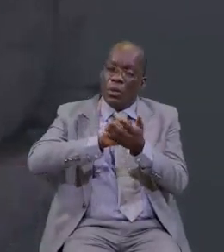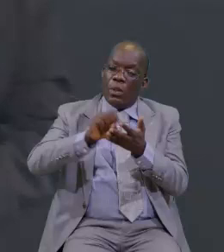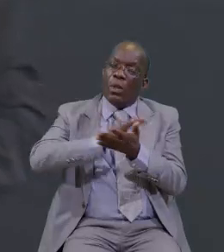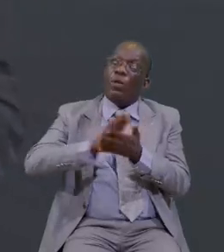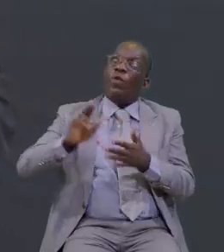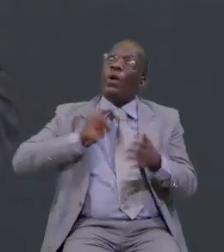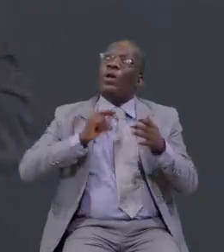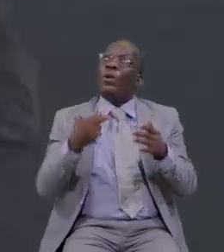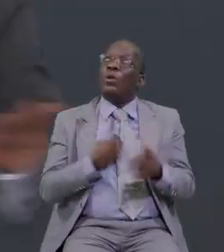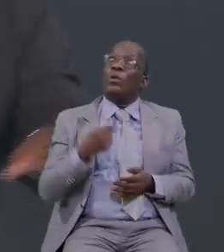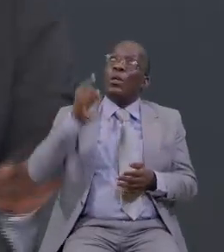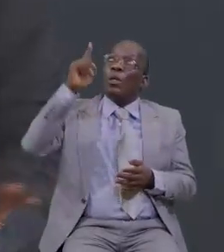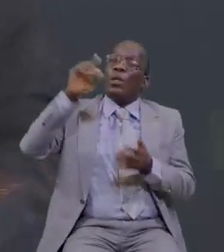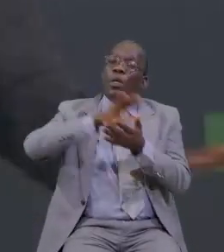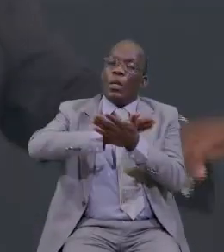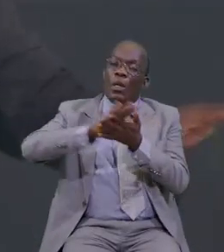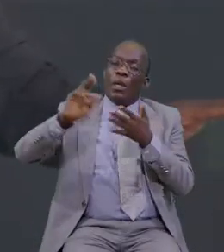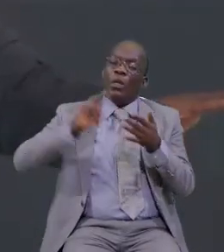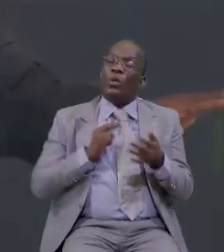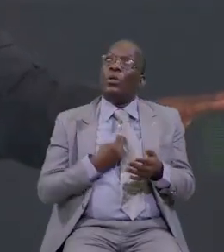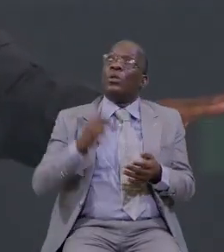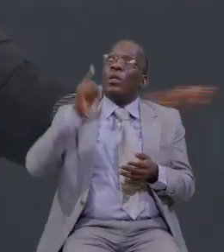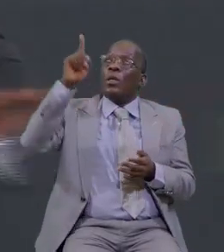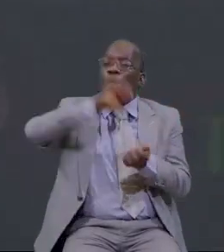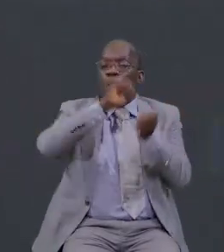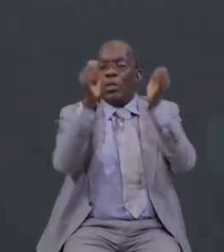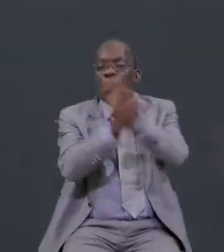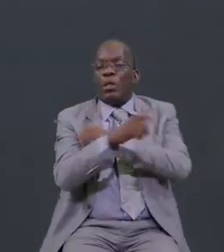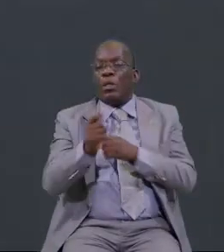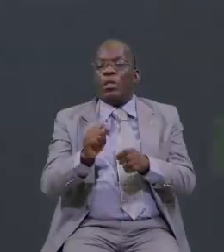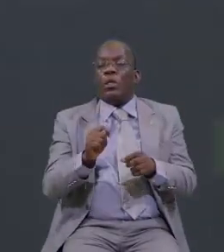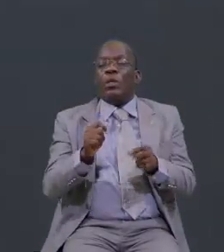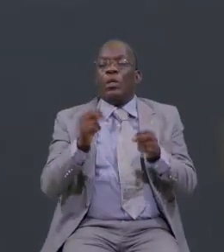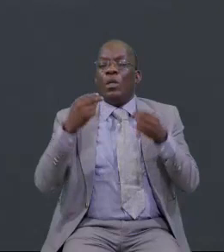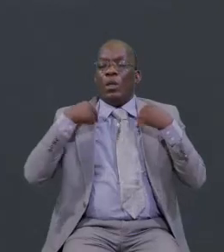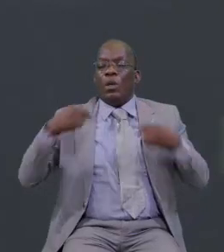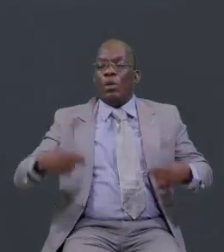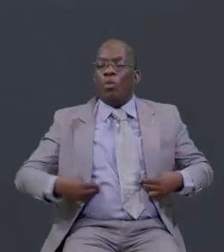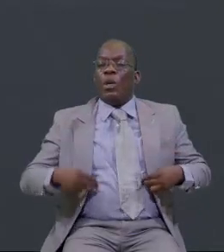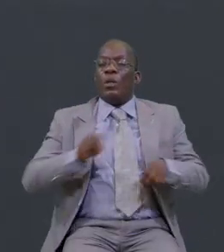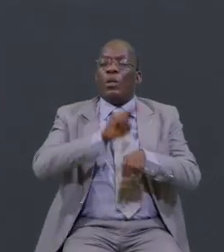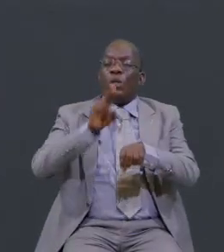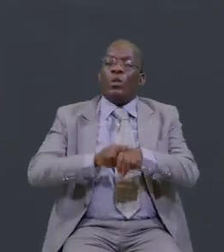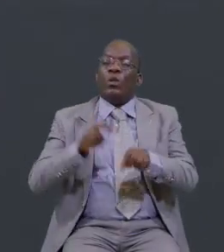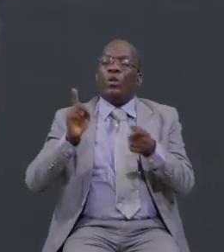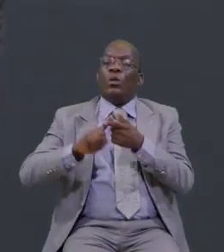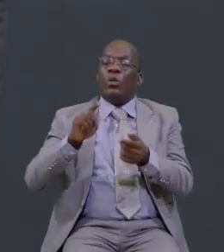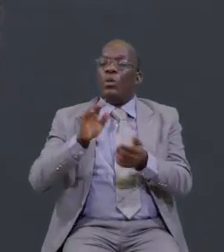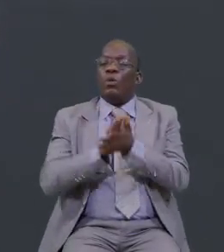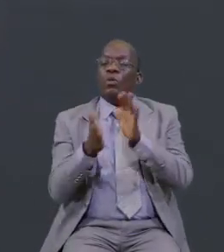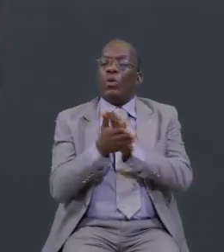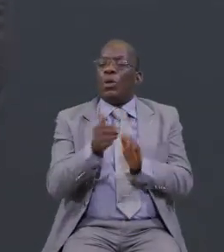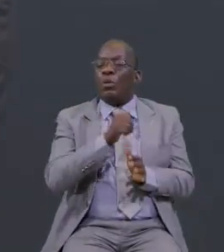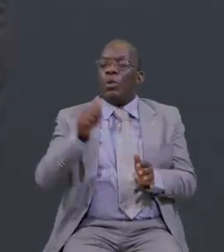cleanses us. He changes the human nature to become a godly nature.